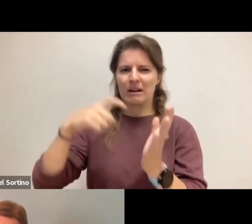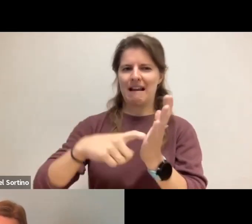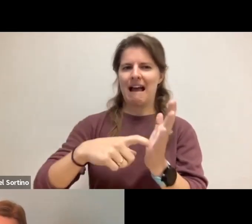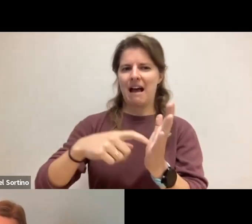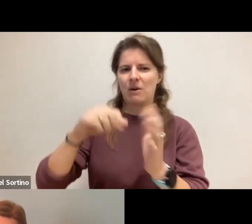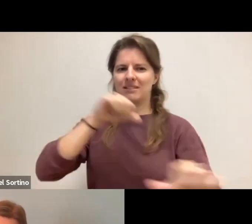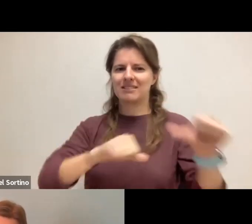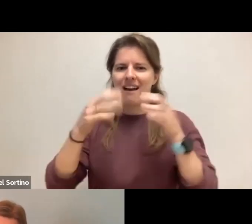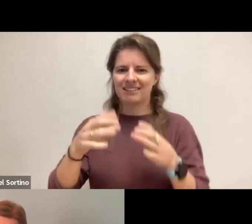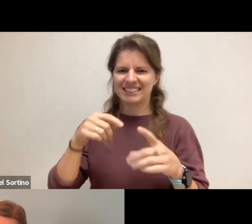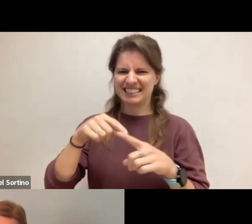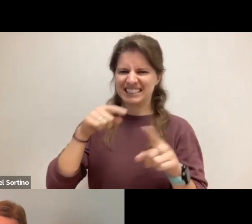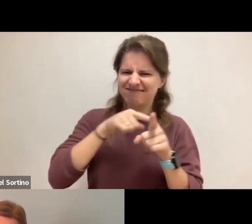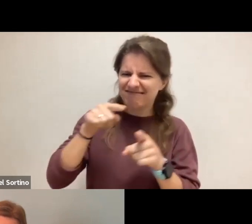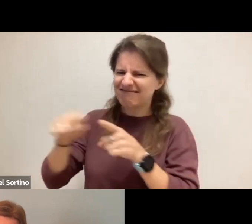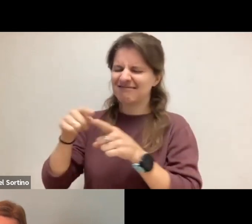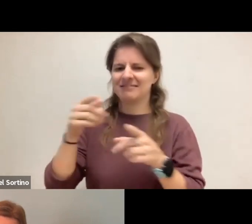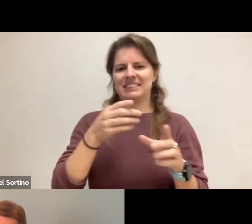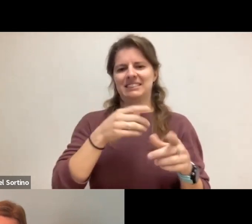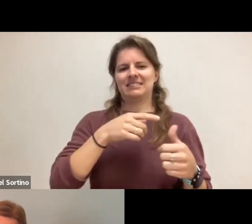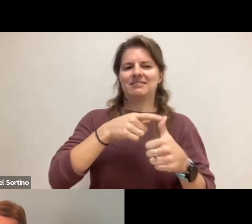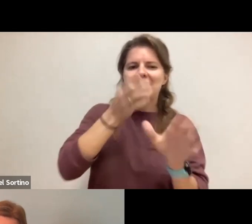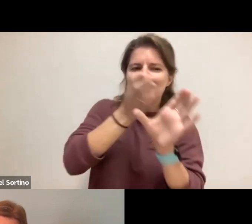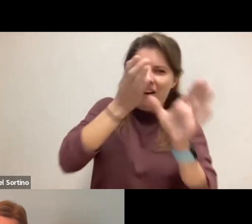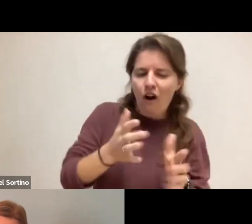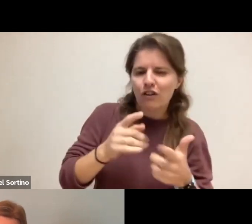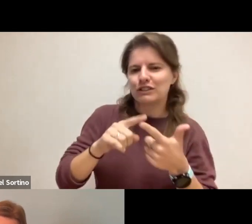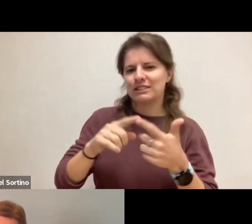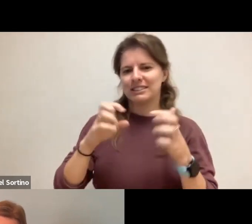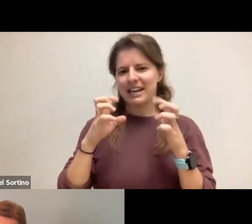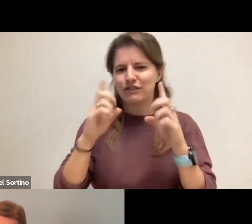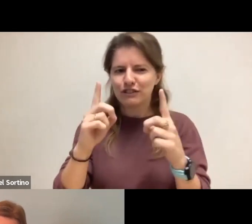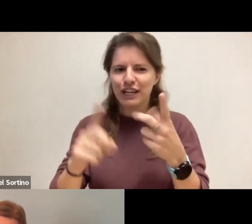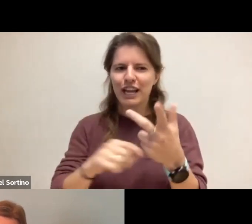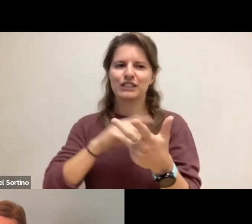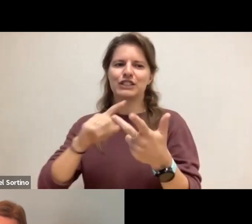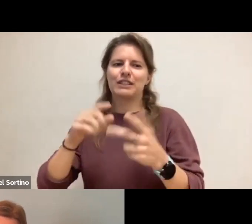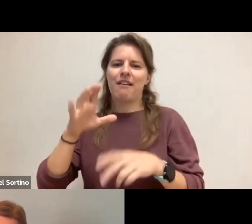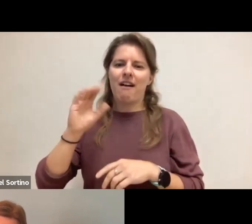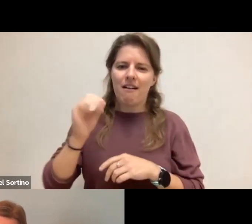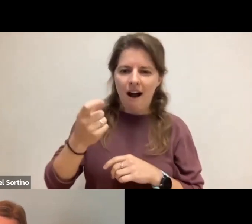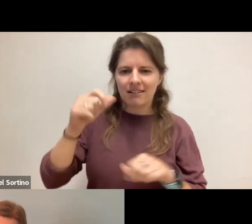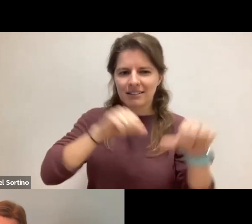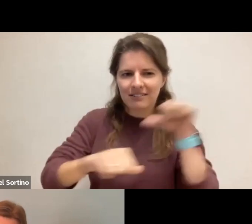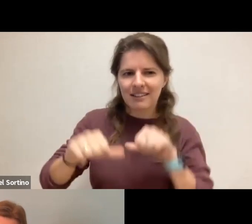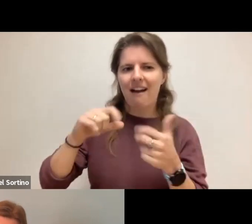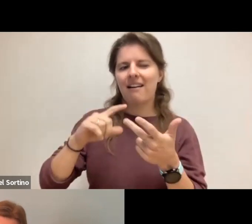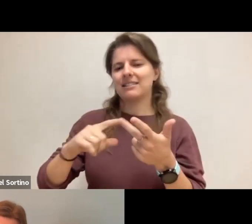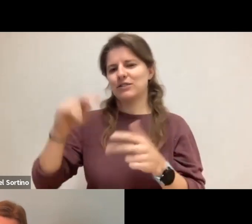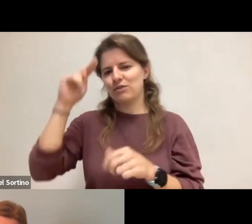The goal of this series is to honor world-renowned scientists in a variety of expertises and fields,